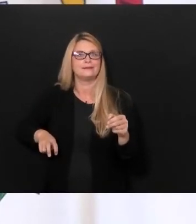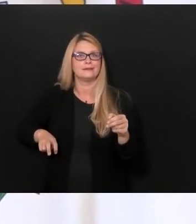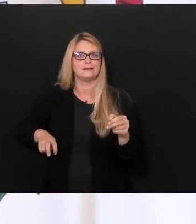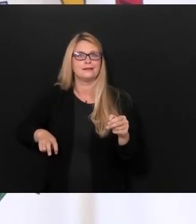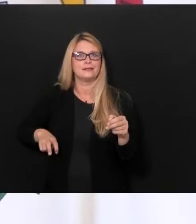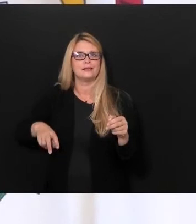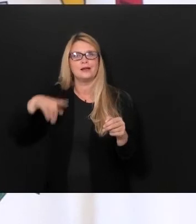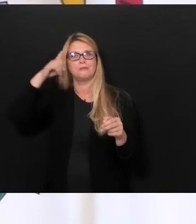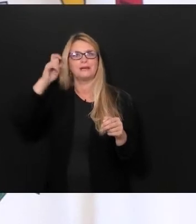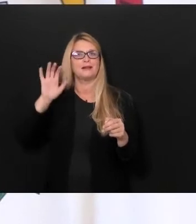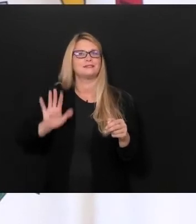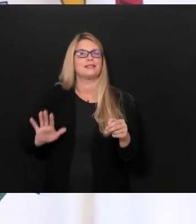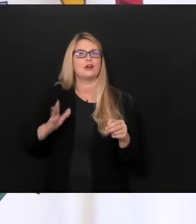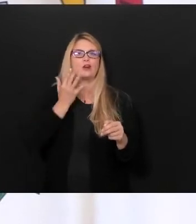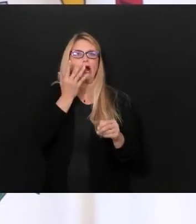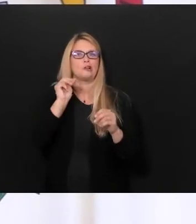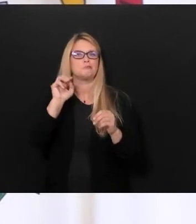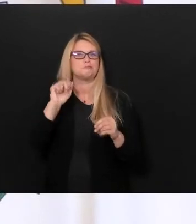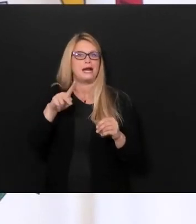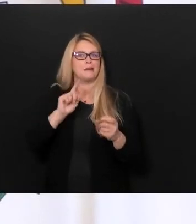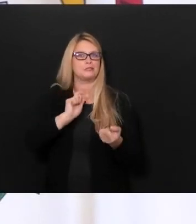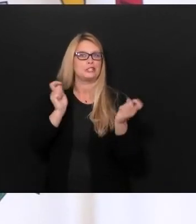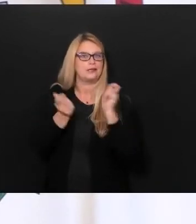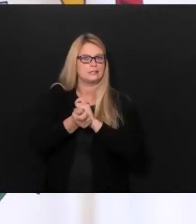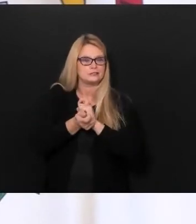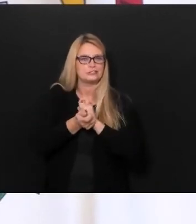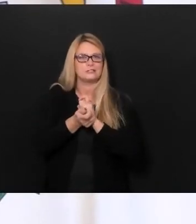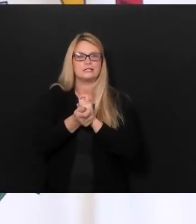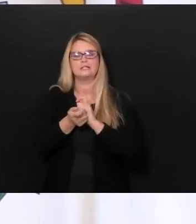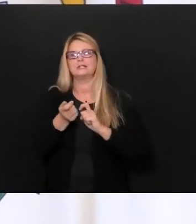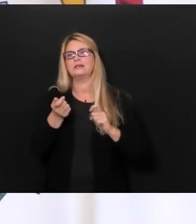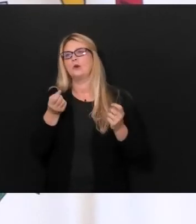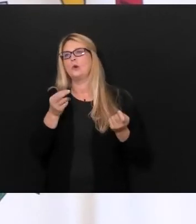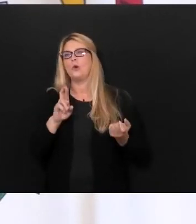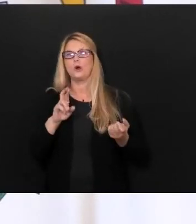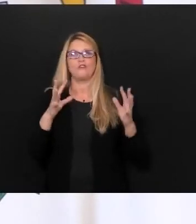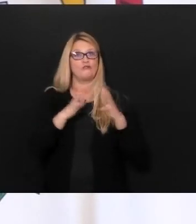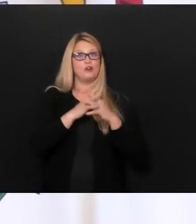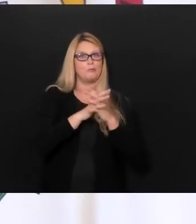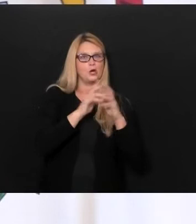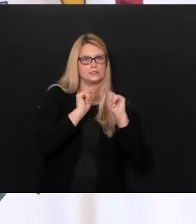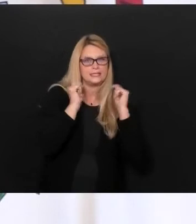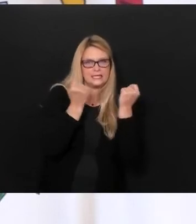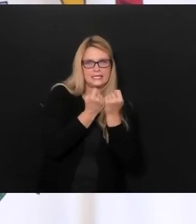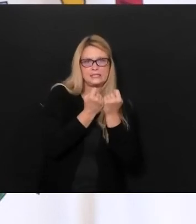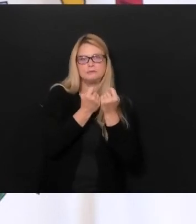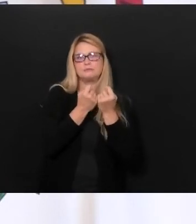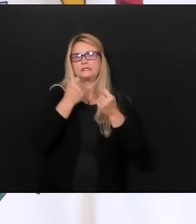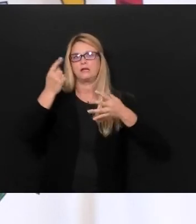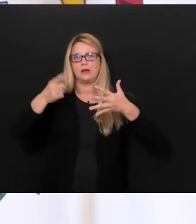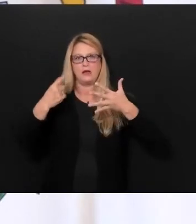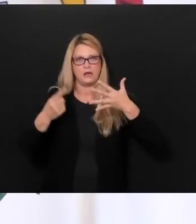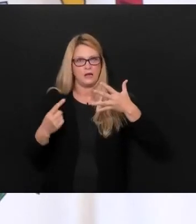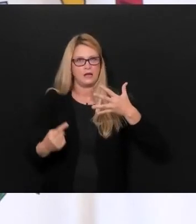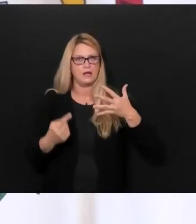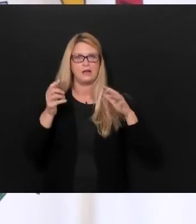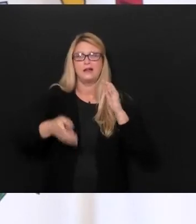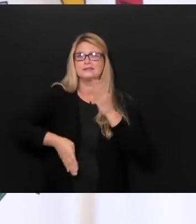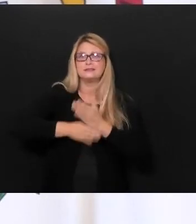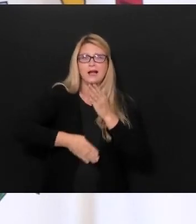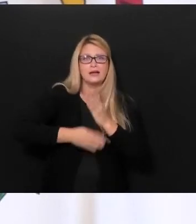the way the color maps changed and everything, or it was football teams along the way, or it was